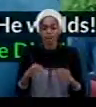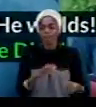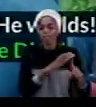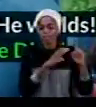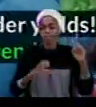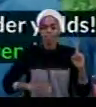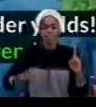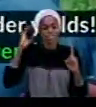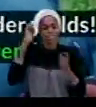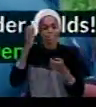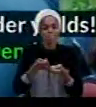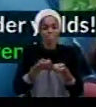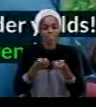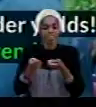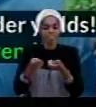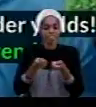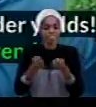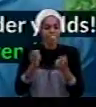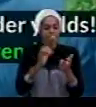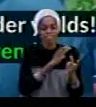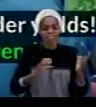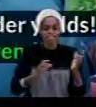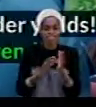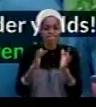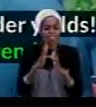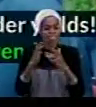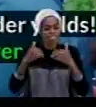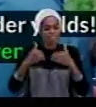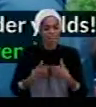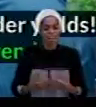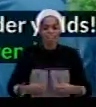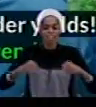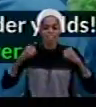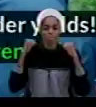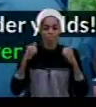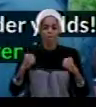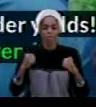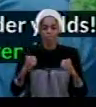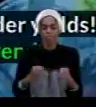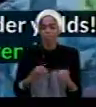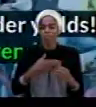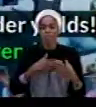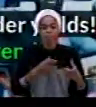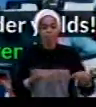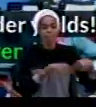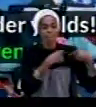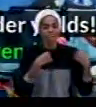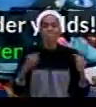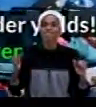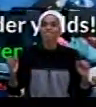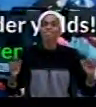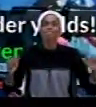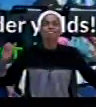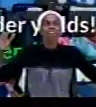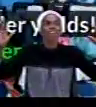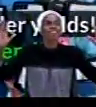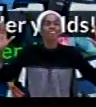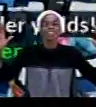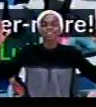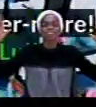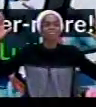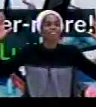of God he wields. Christ Jesus hearts the power, my heart